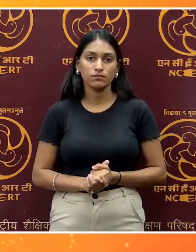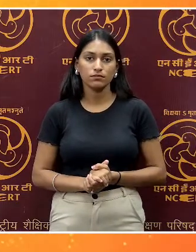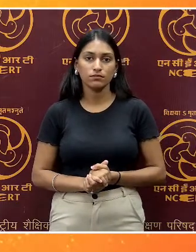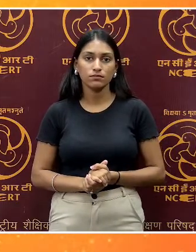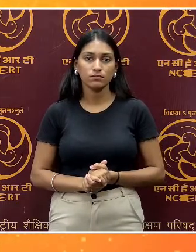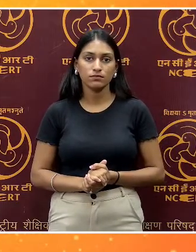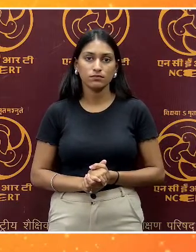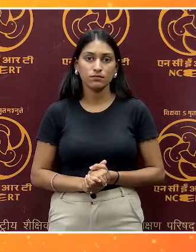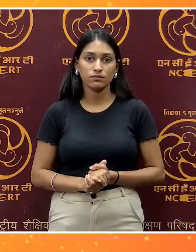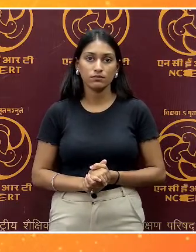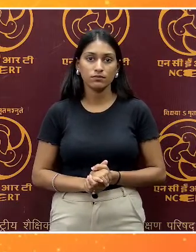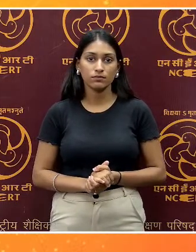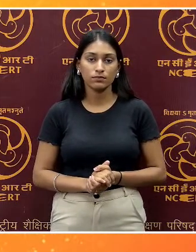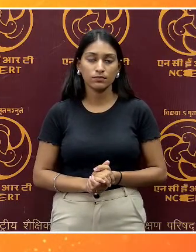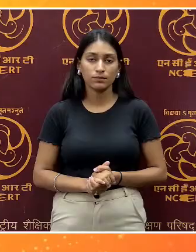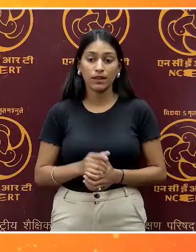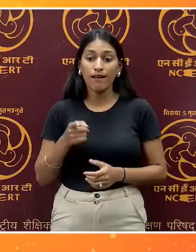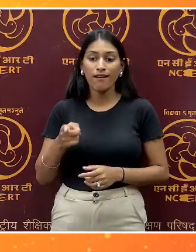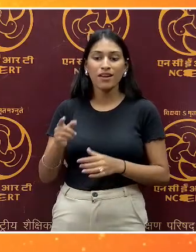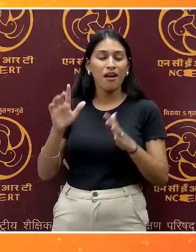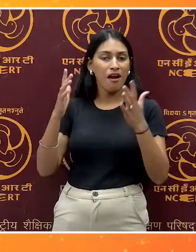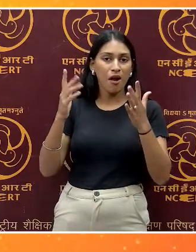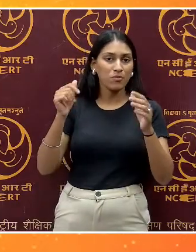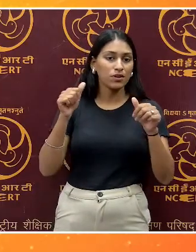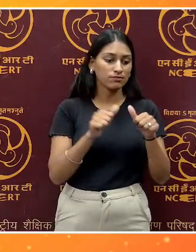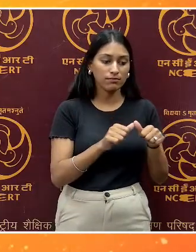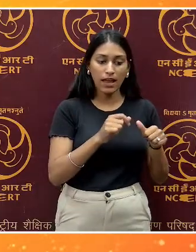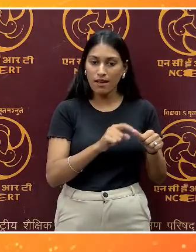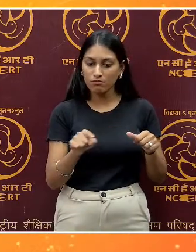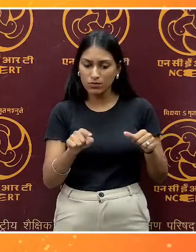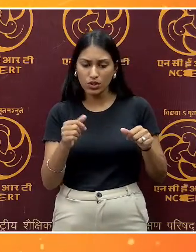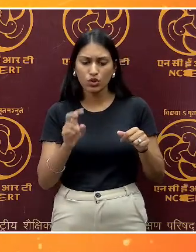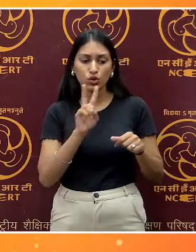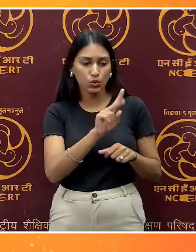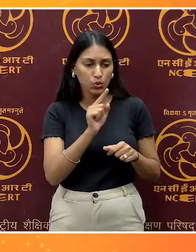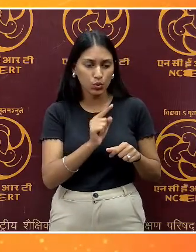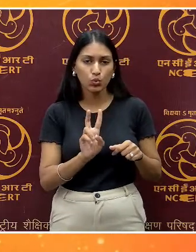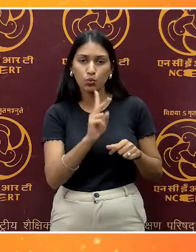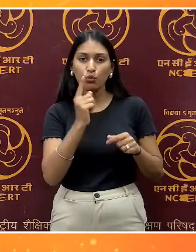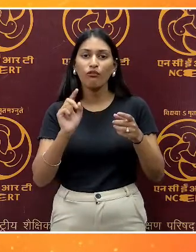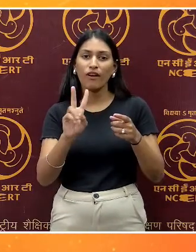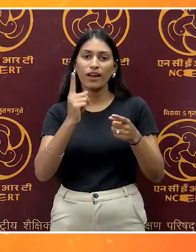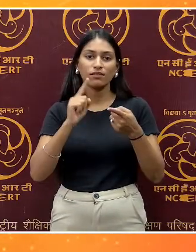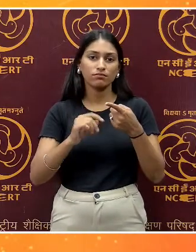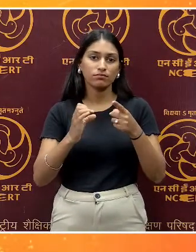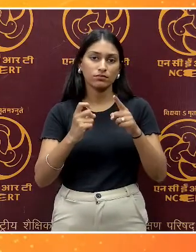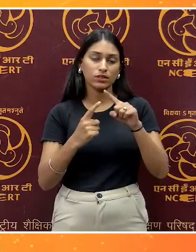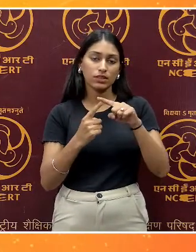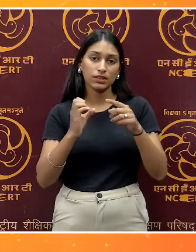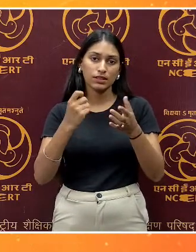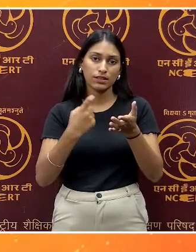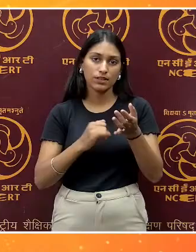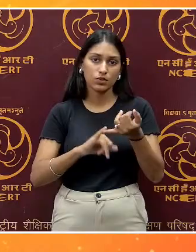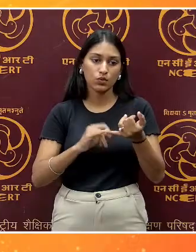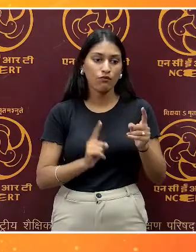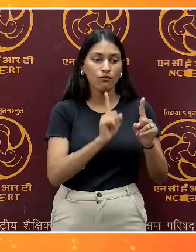To appreciate the difference, let us subject a particle to two different displacements one by